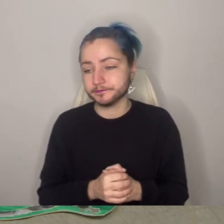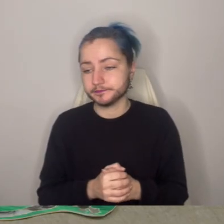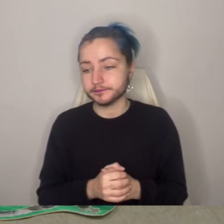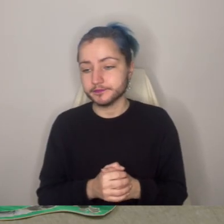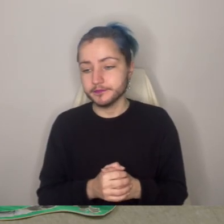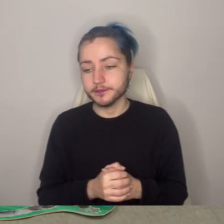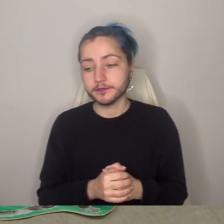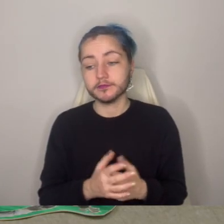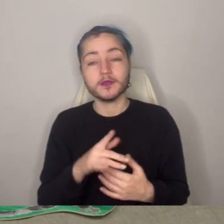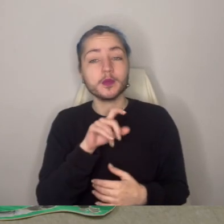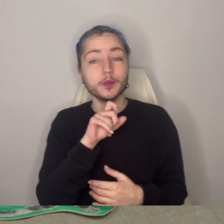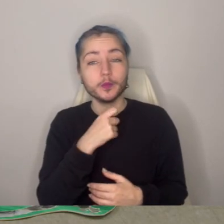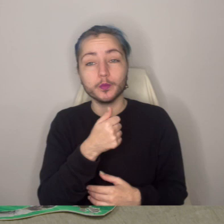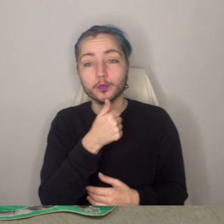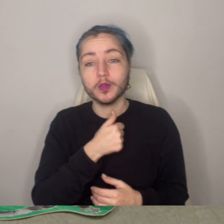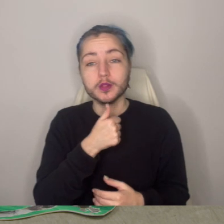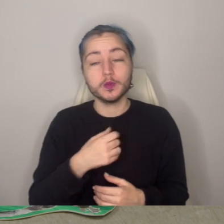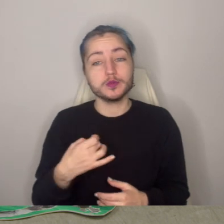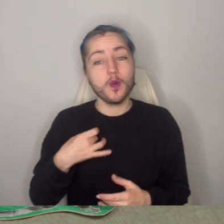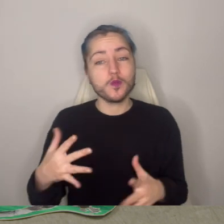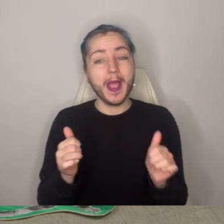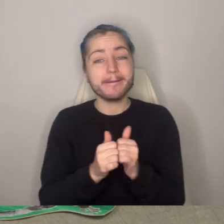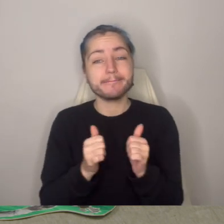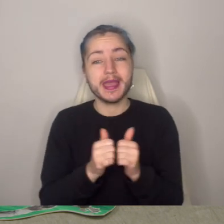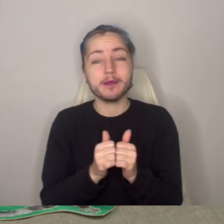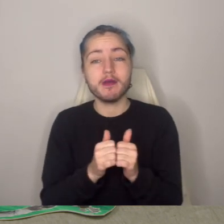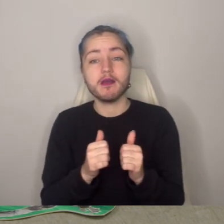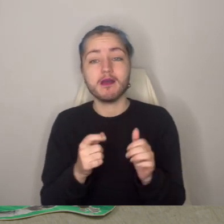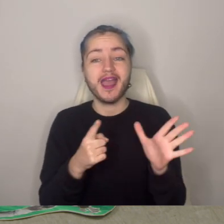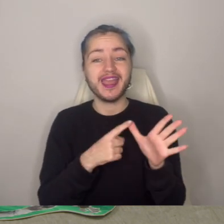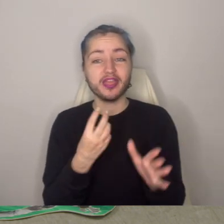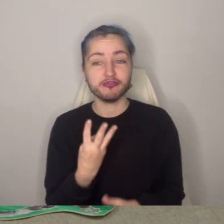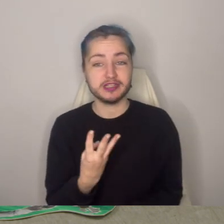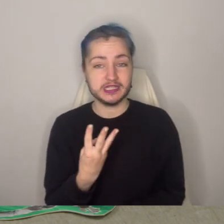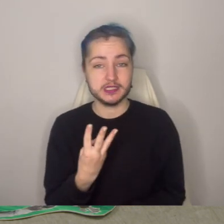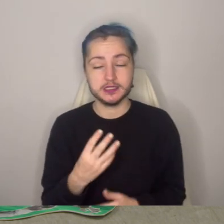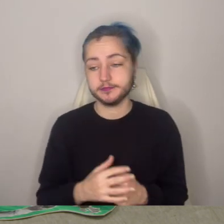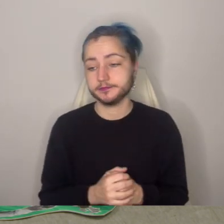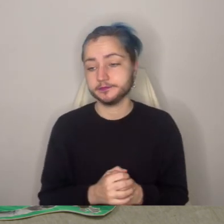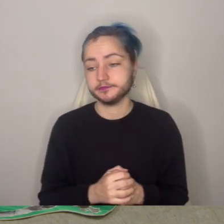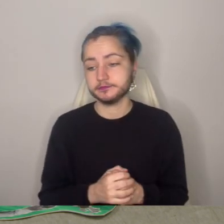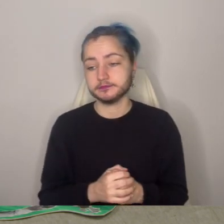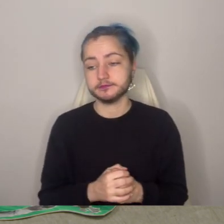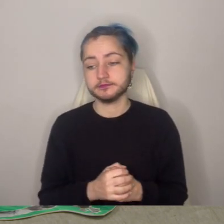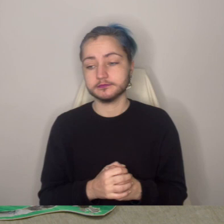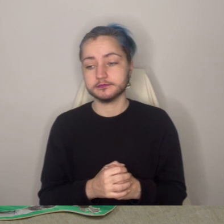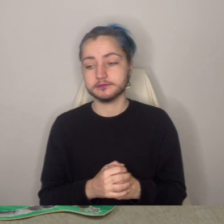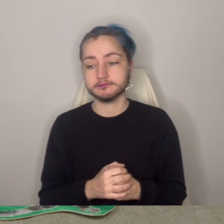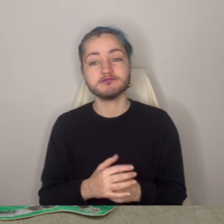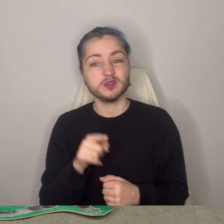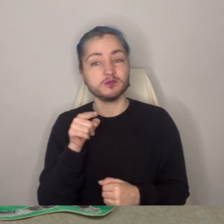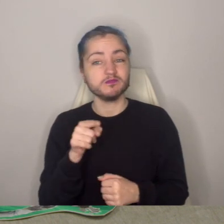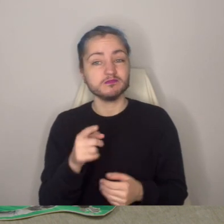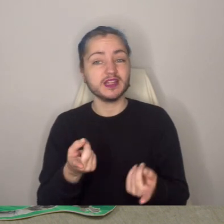And we're going to be using a white piece of plain A3 paper, which will form the basis